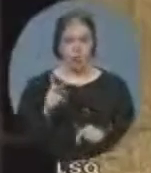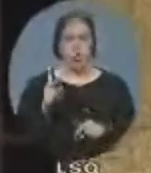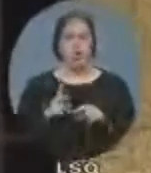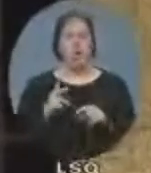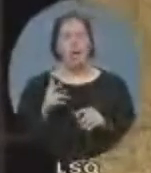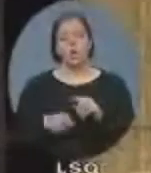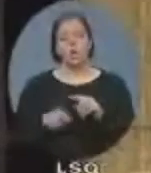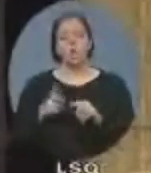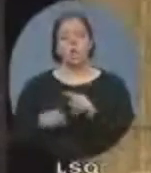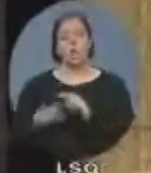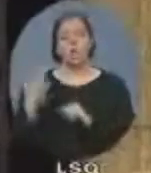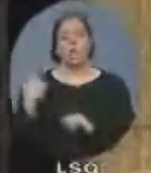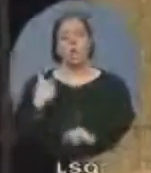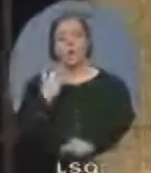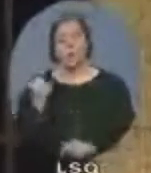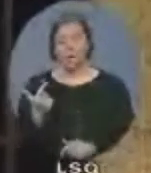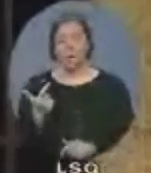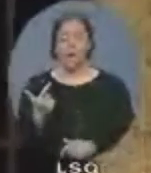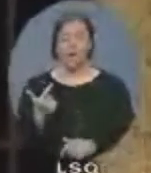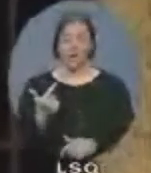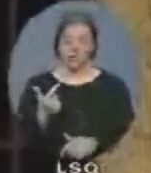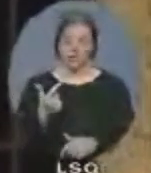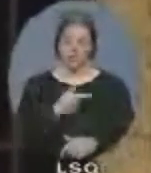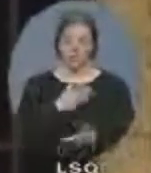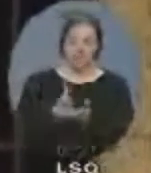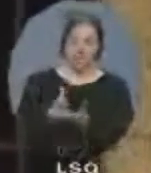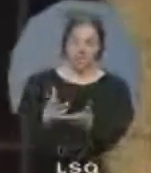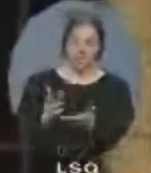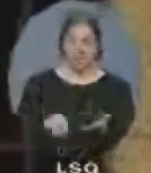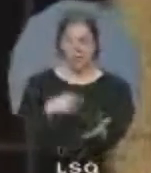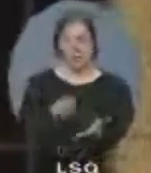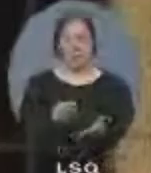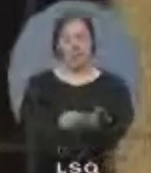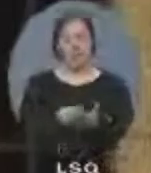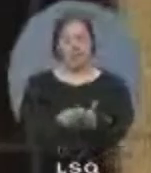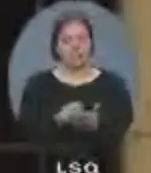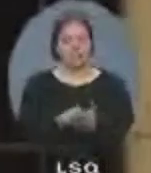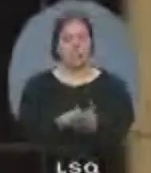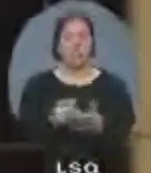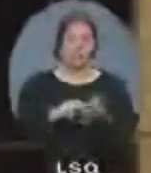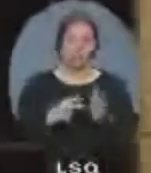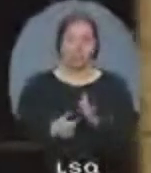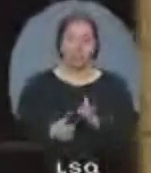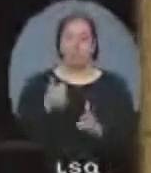office and relaxed the point system so more families can come. So why,